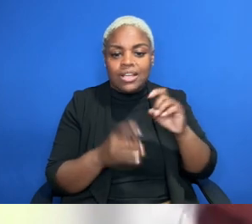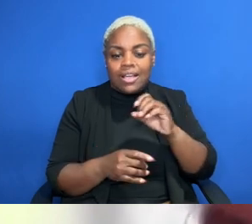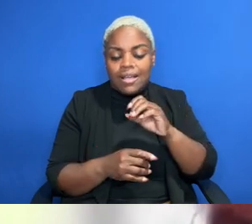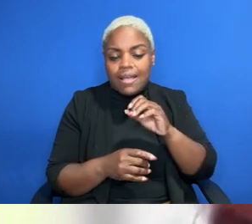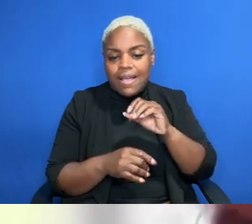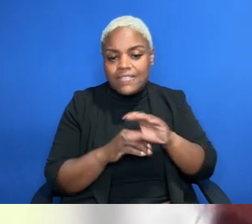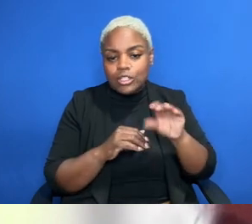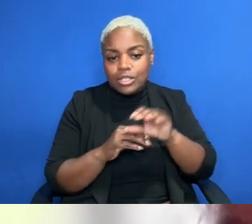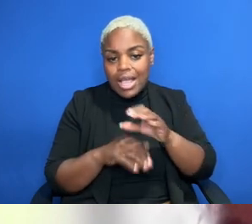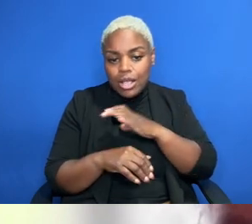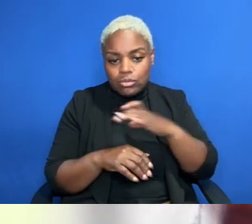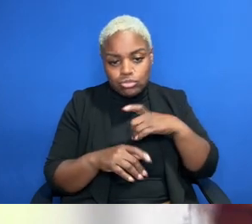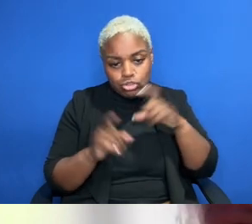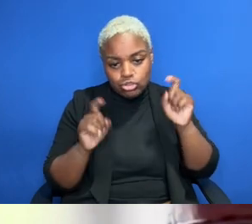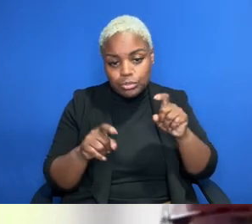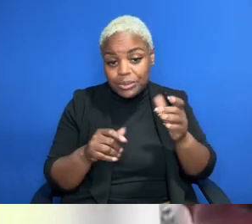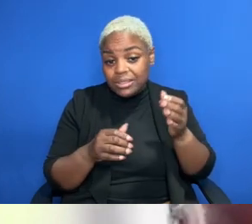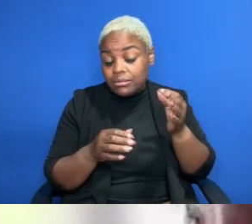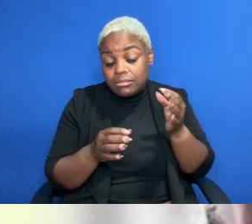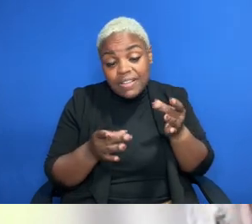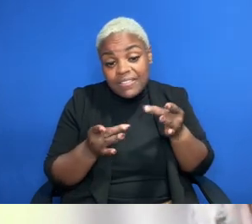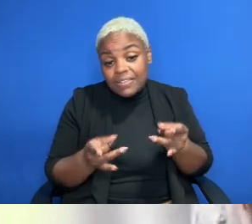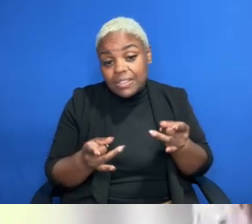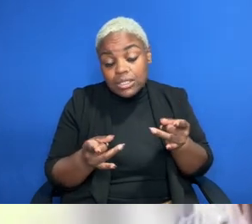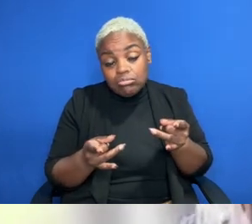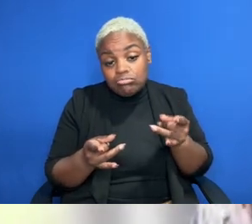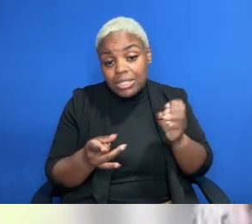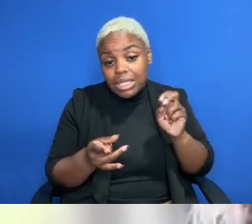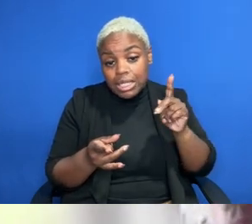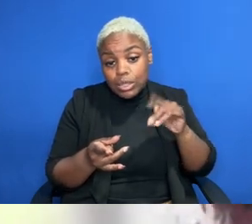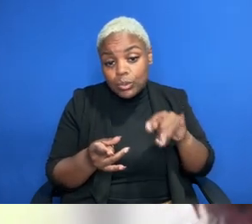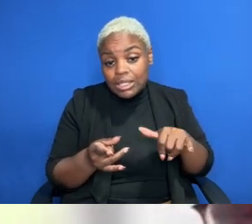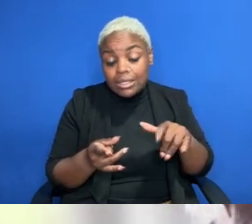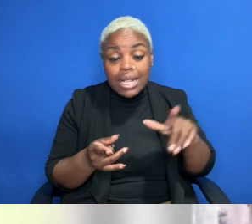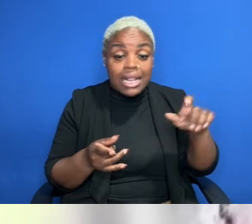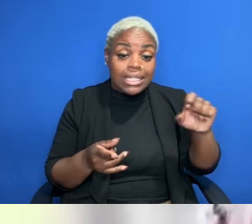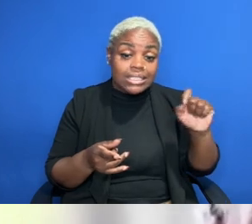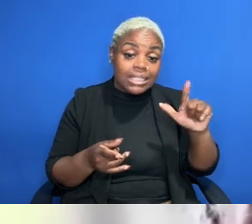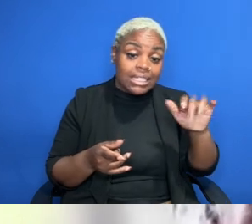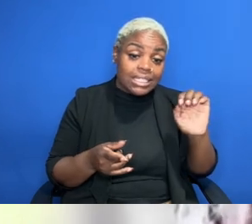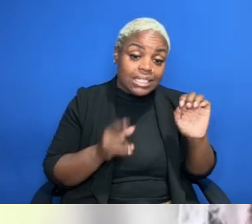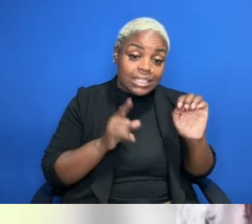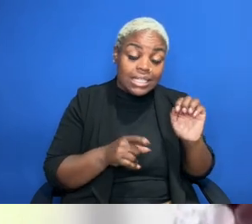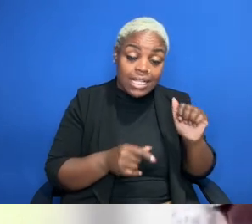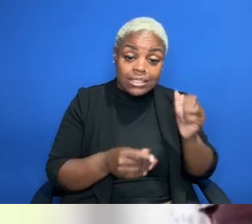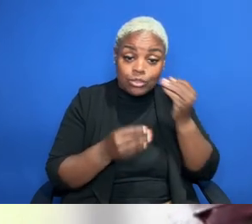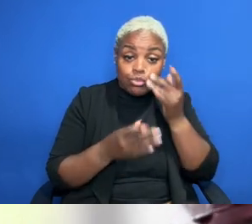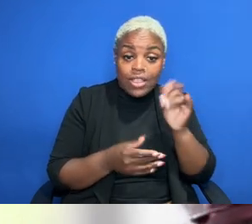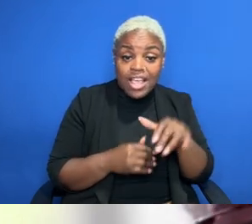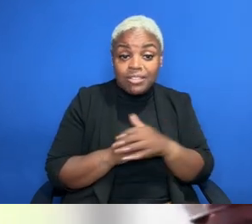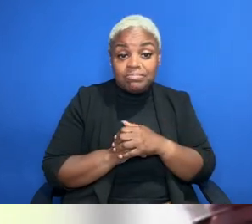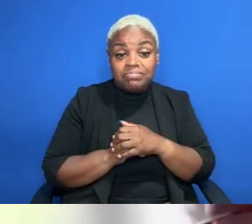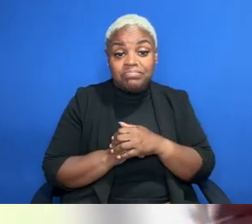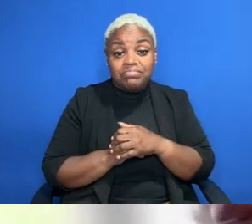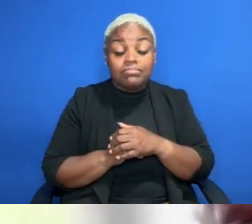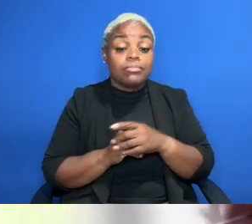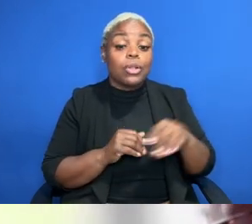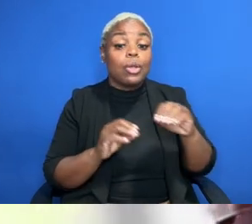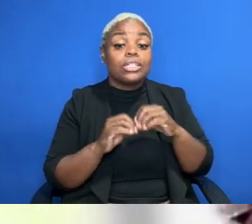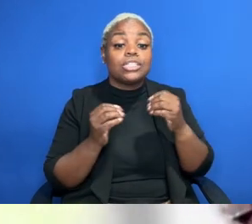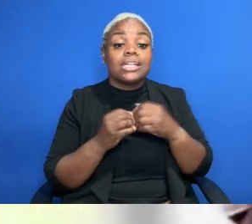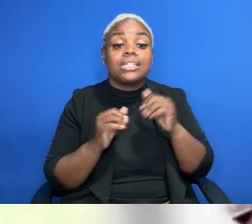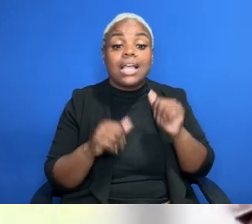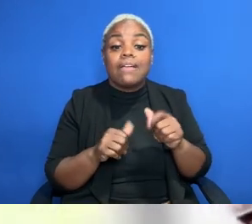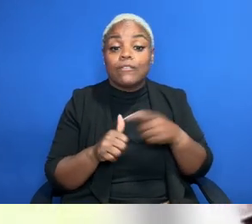have a special education advisory council. It can be a very effective entity. Leslie can tell you